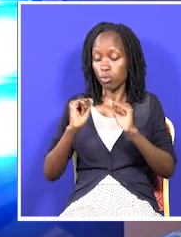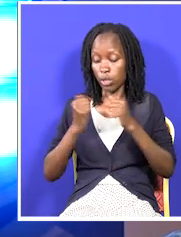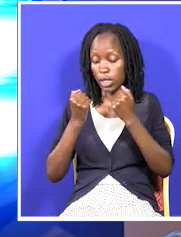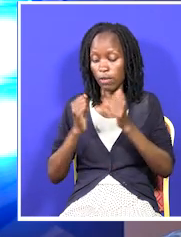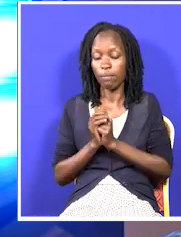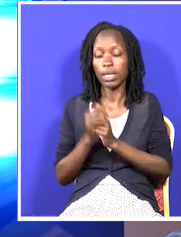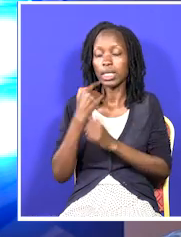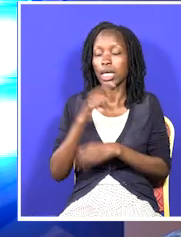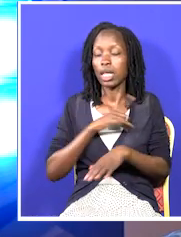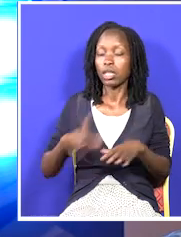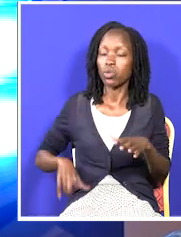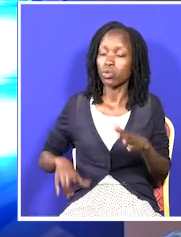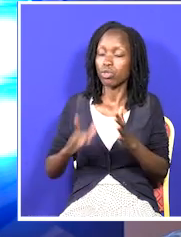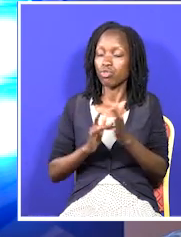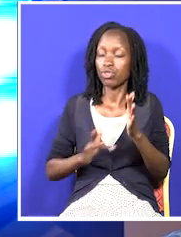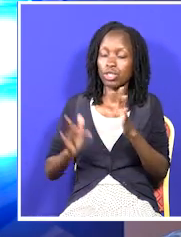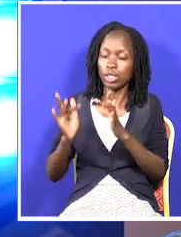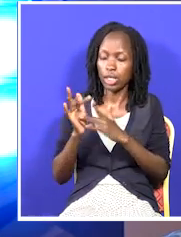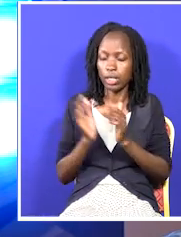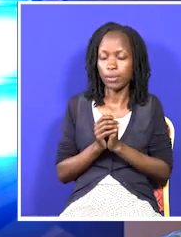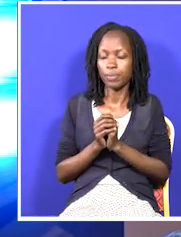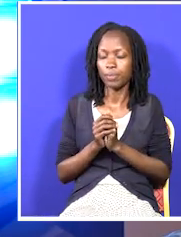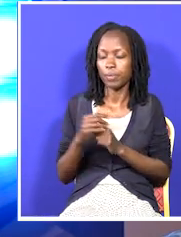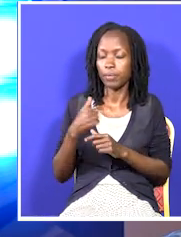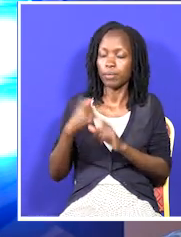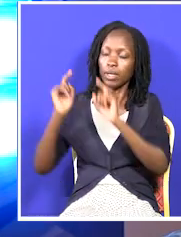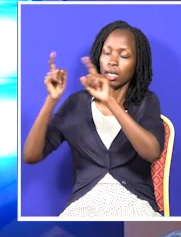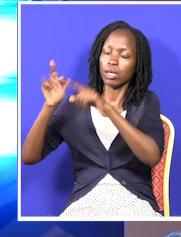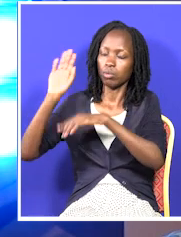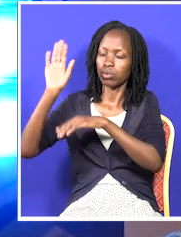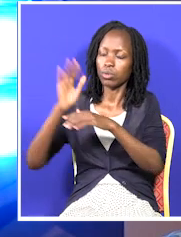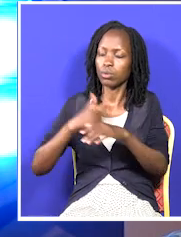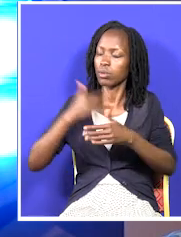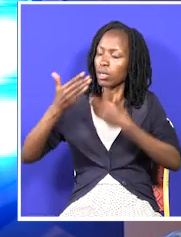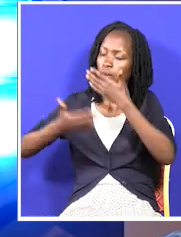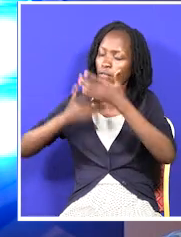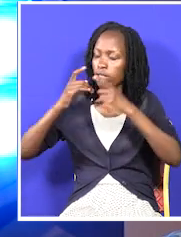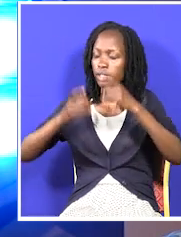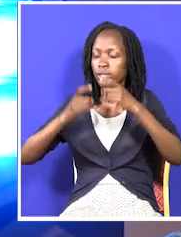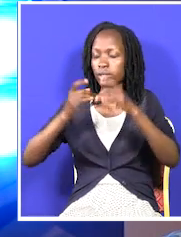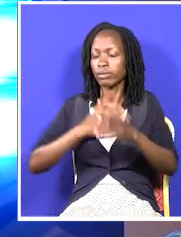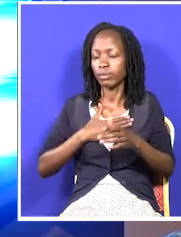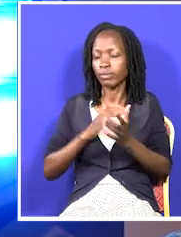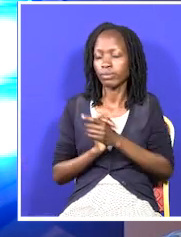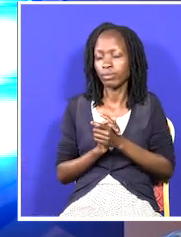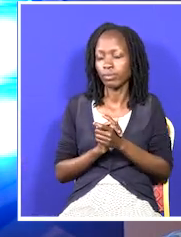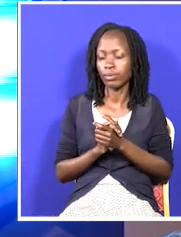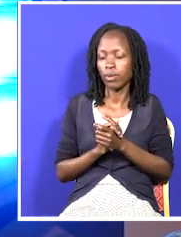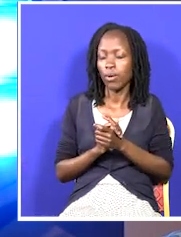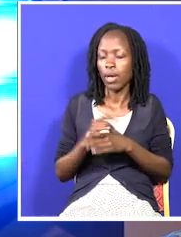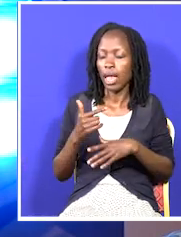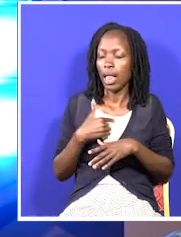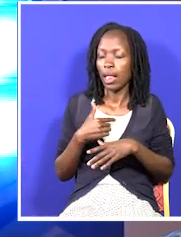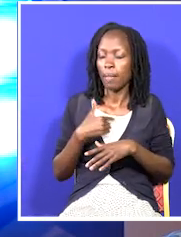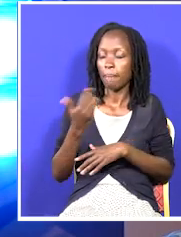Say, Lord Jesus, I come to you. I confess my sin, and